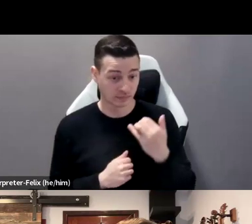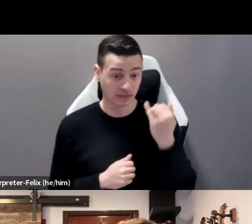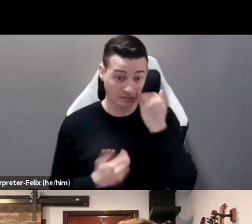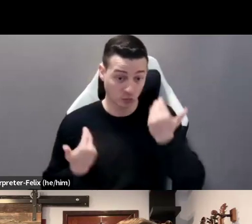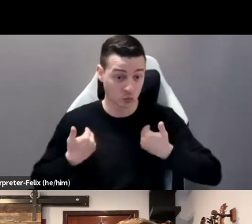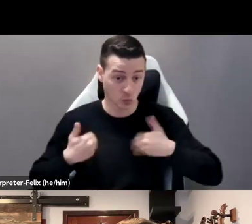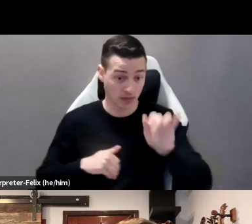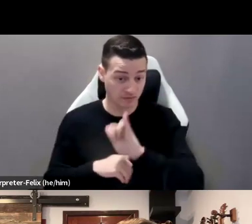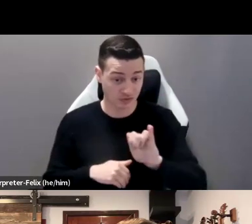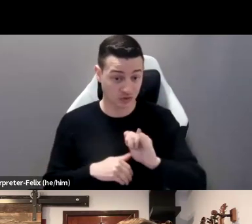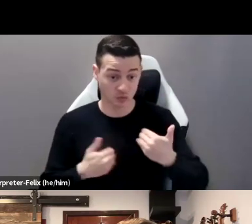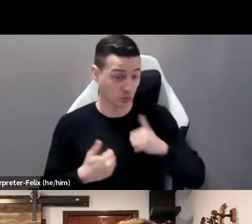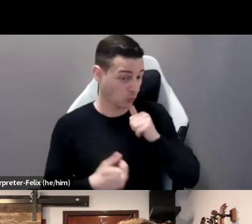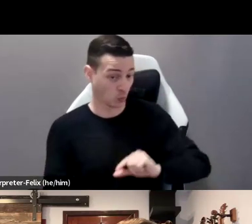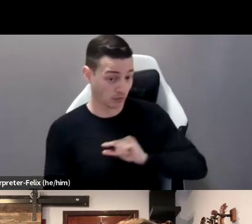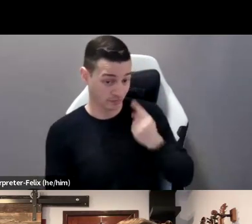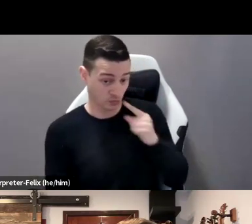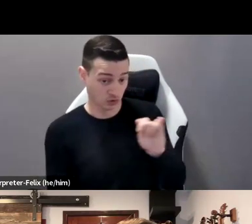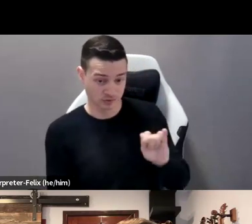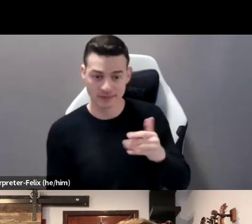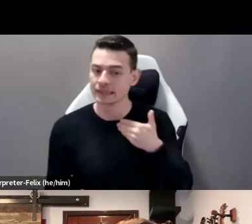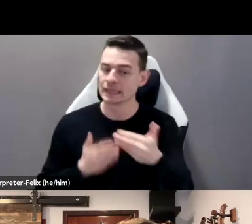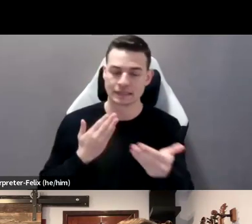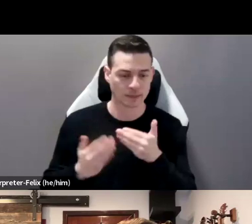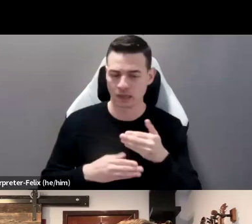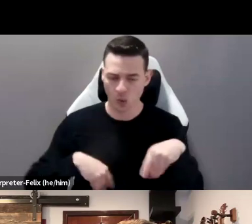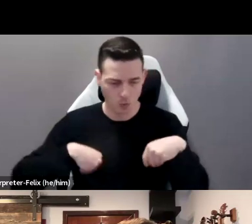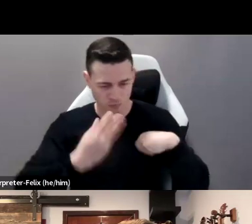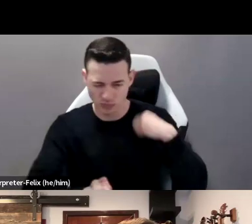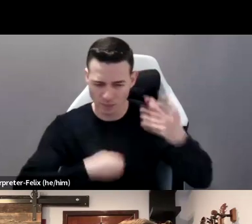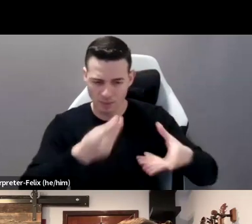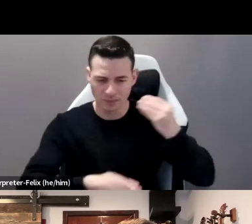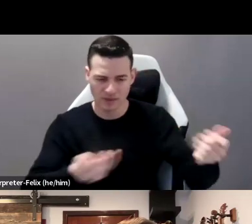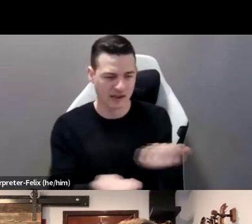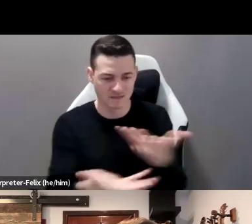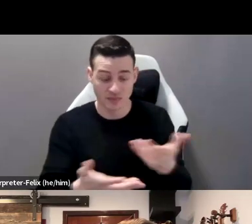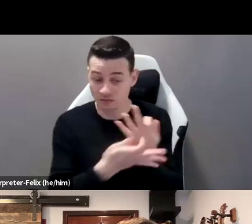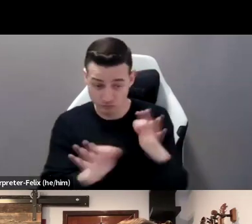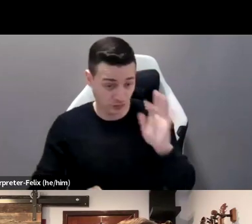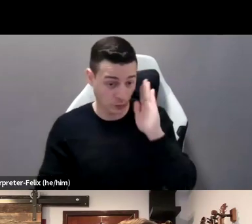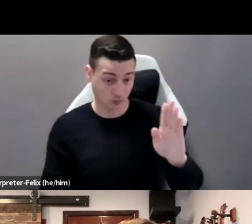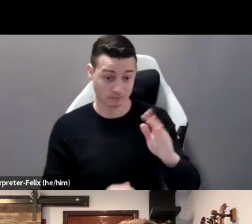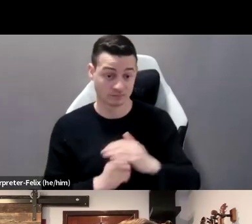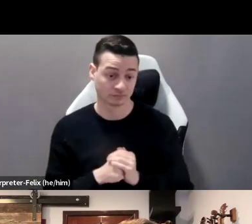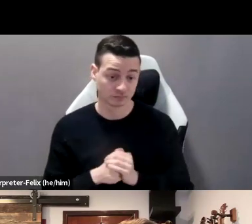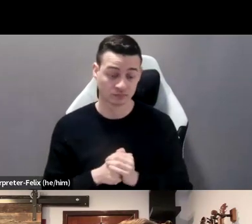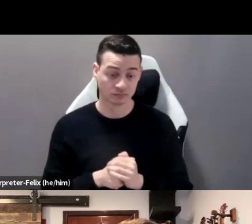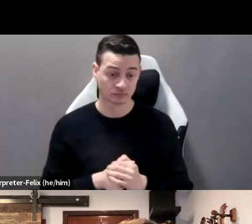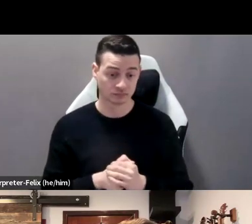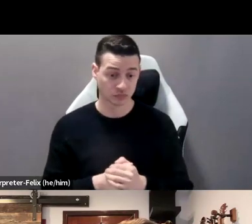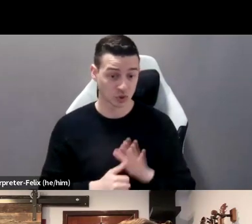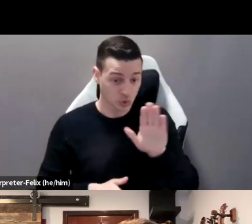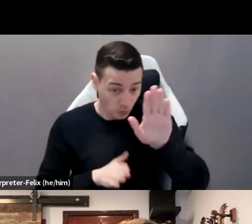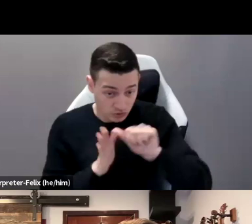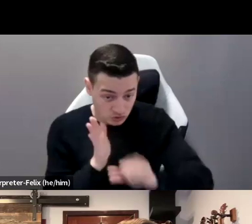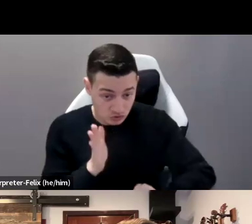and you do not qualify for insurance, they will give you everything for free. They will give you all of your surgeries,